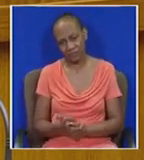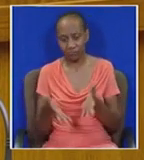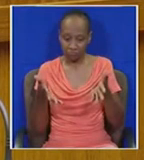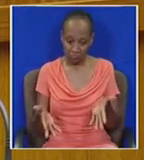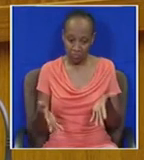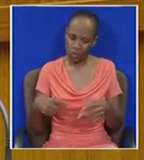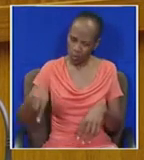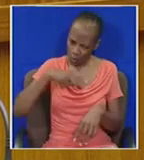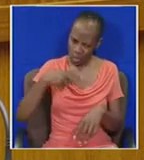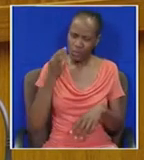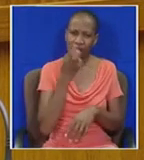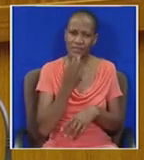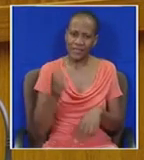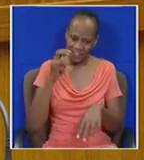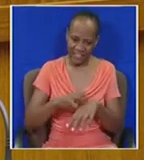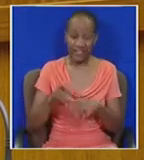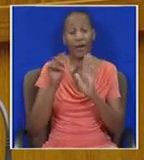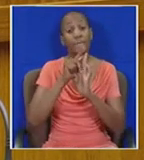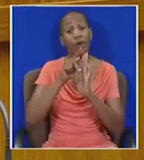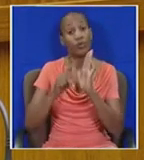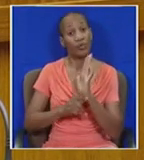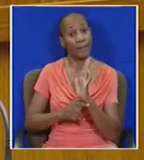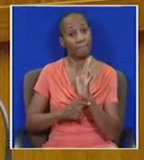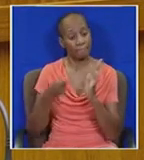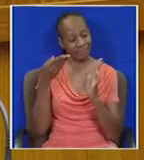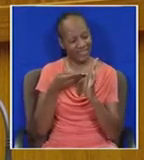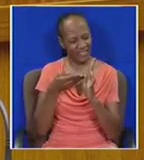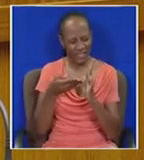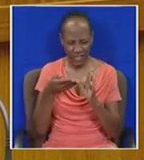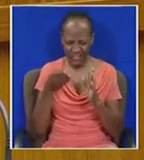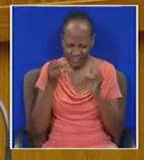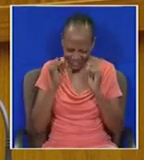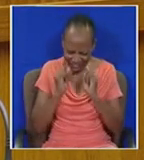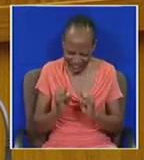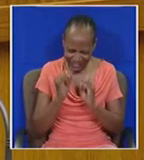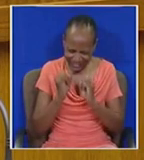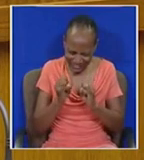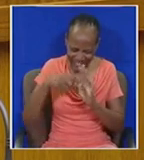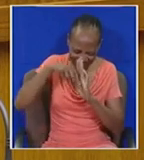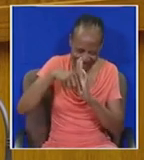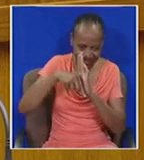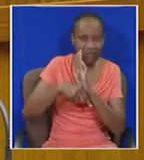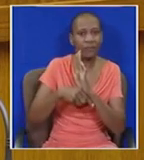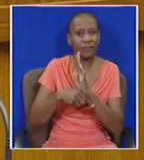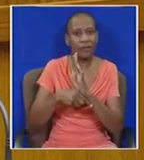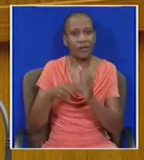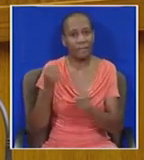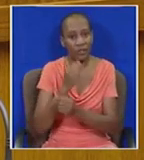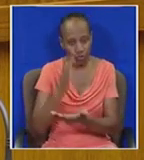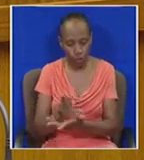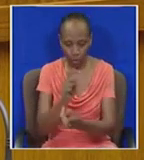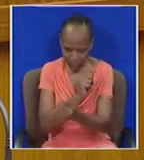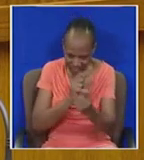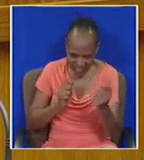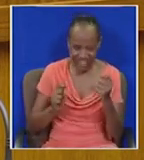require a program of fundamental and radical socio-economic transformation that will ensure